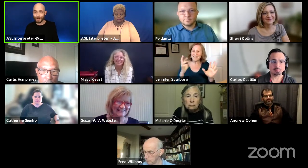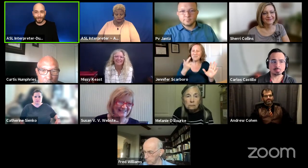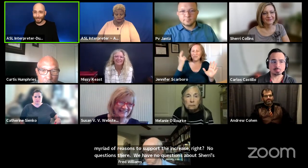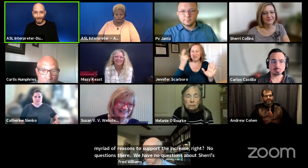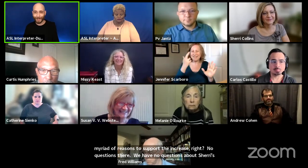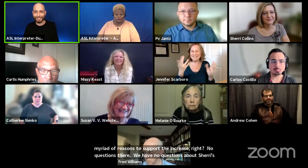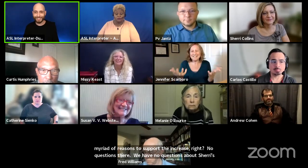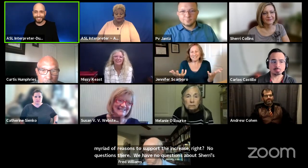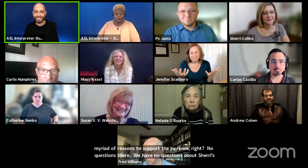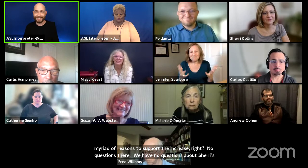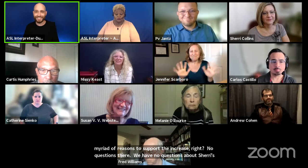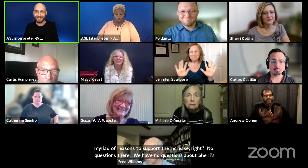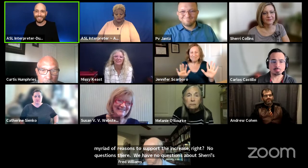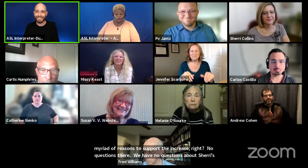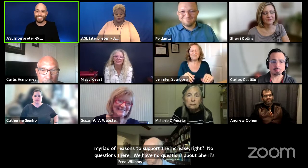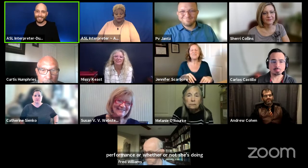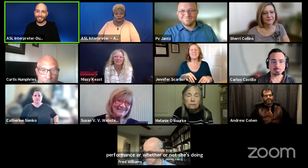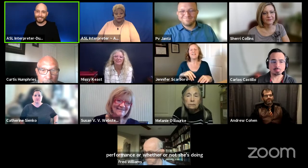definitely agree there.